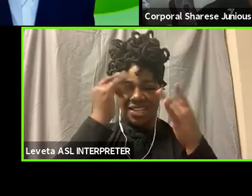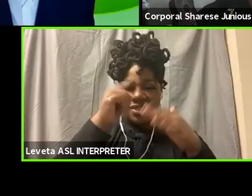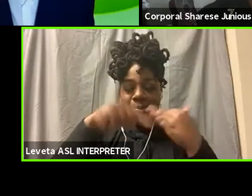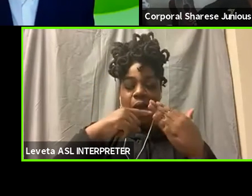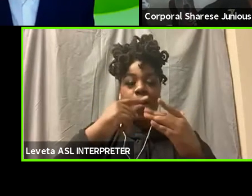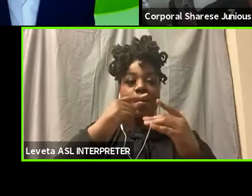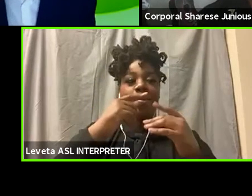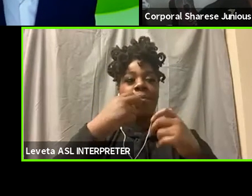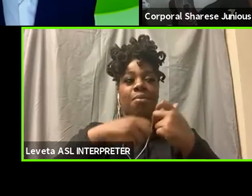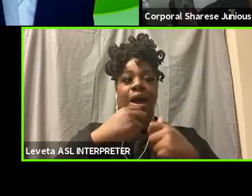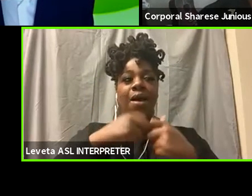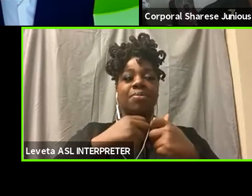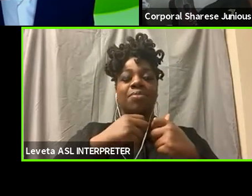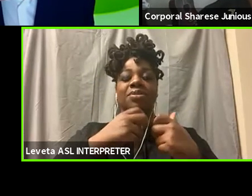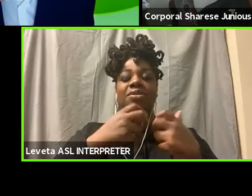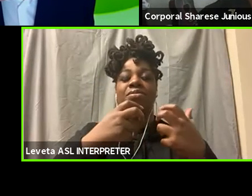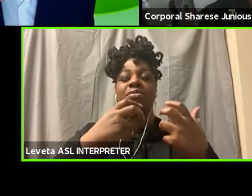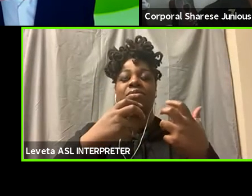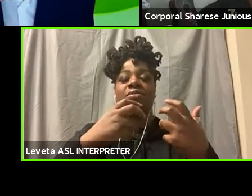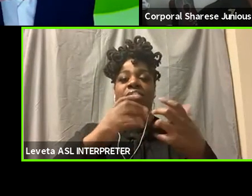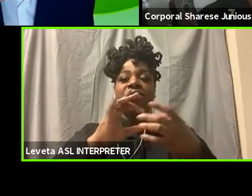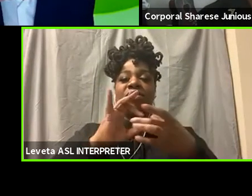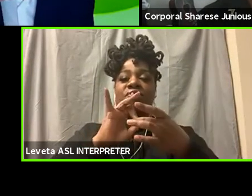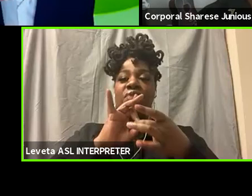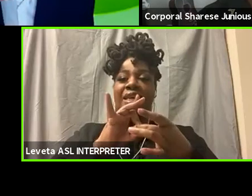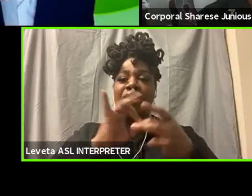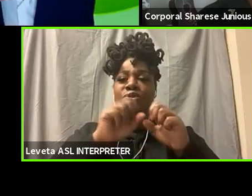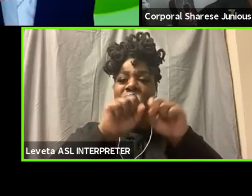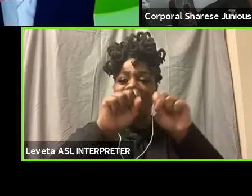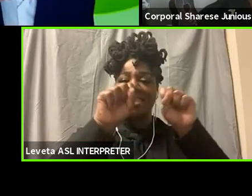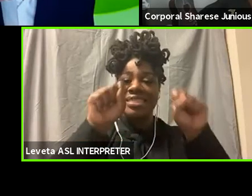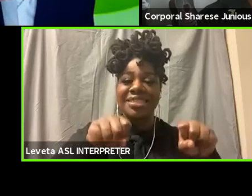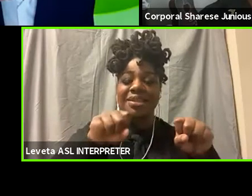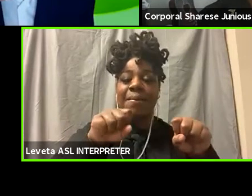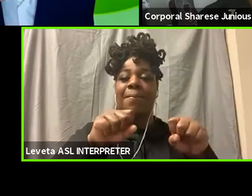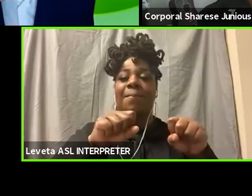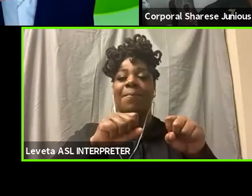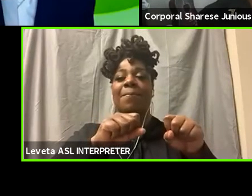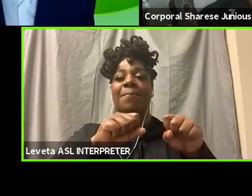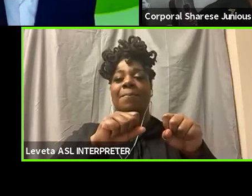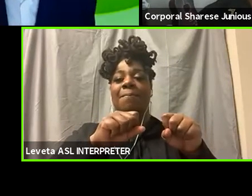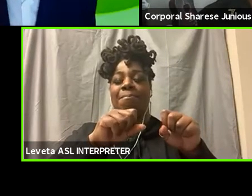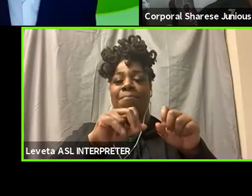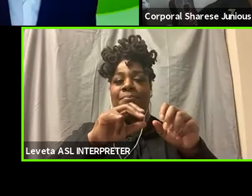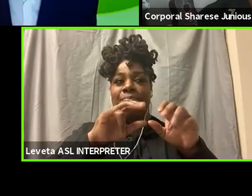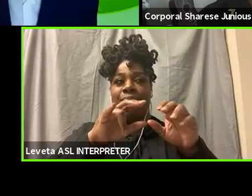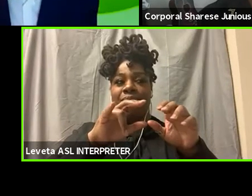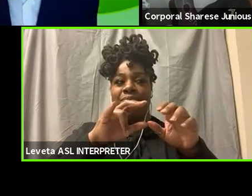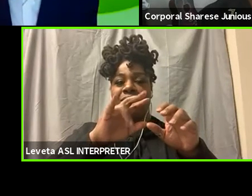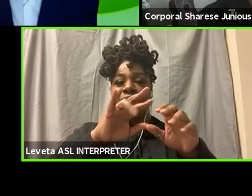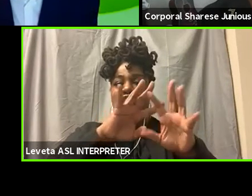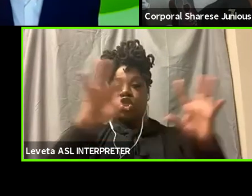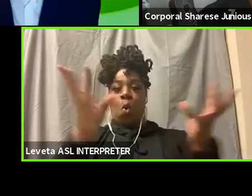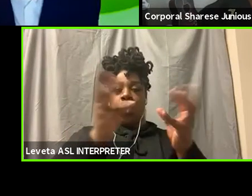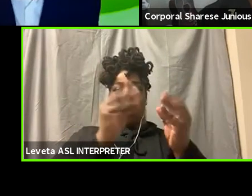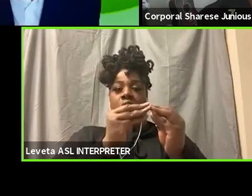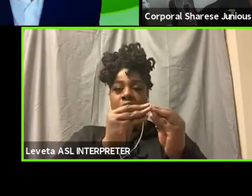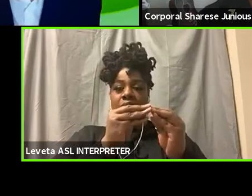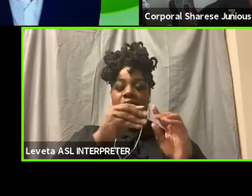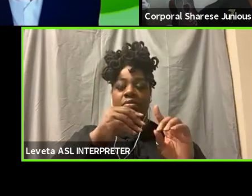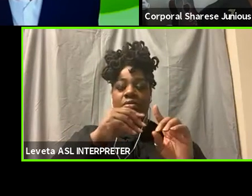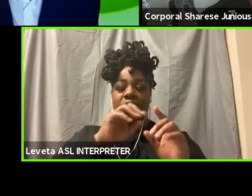can then translate my work, not just individually, but across a system. And so I'll stop